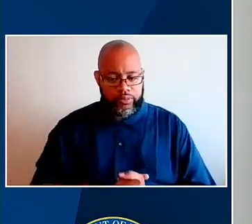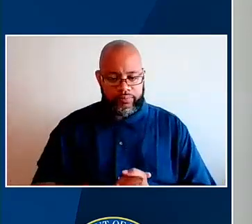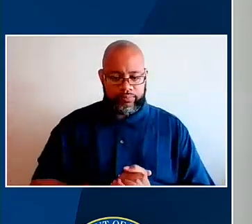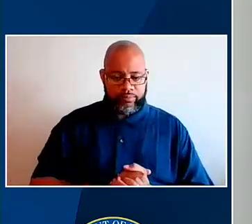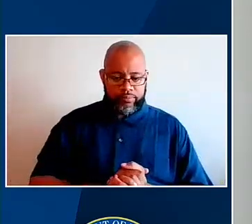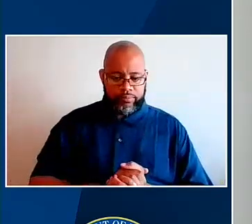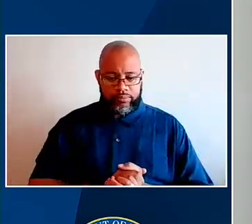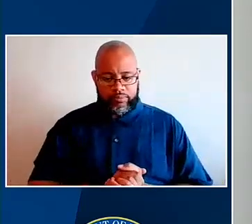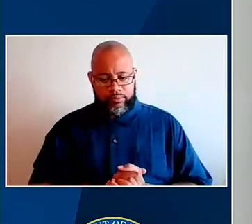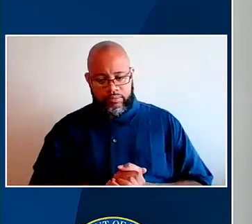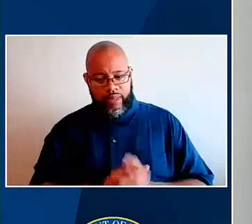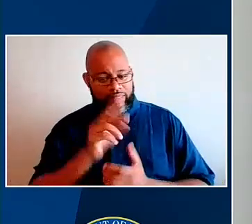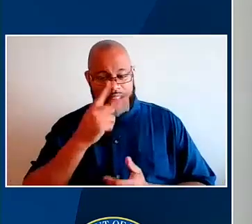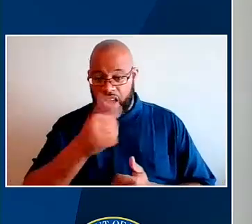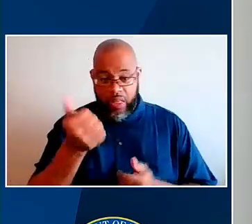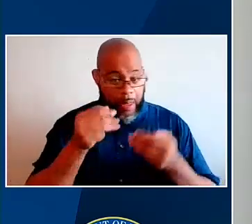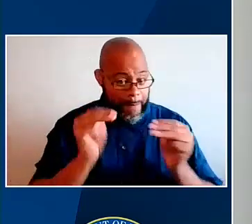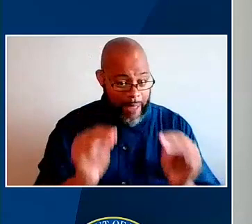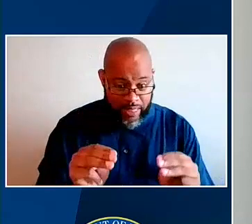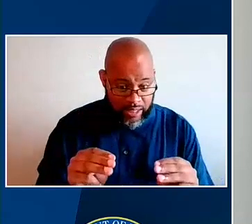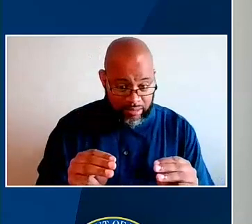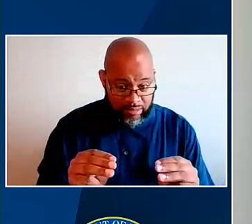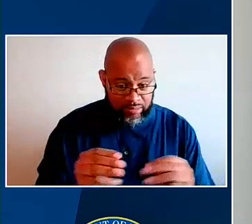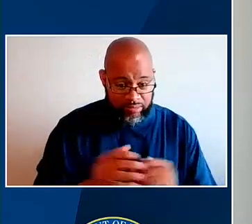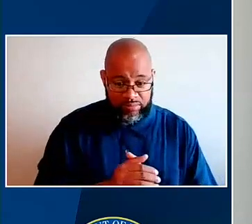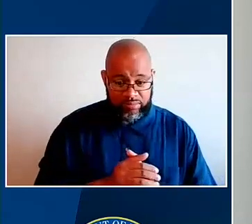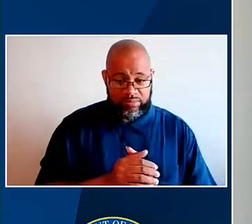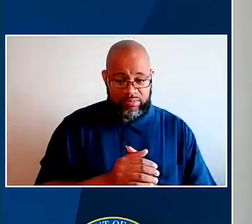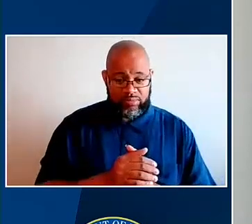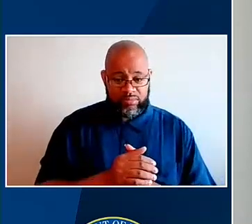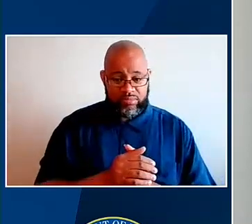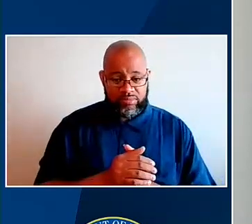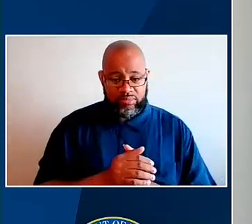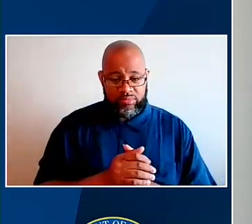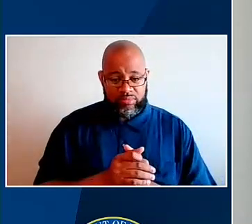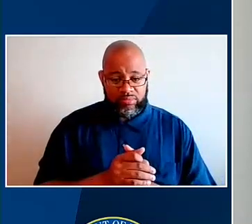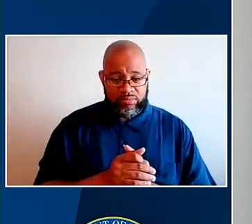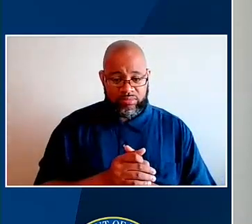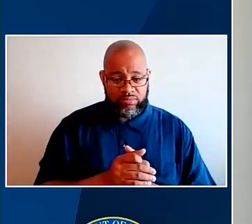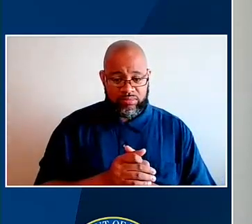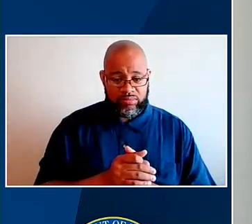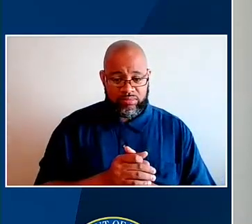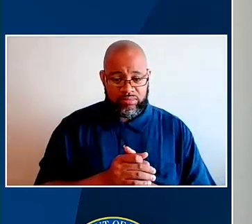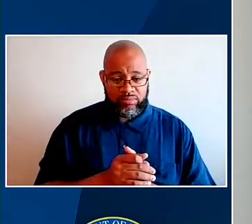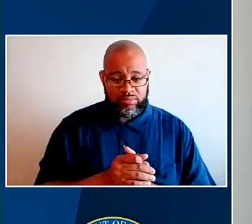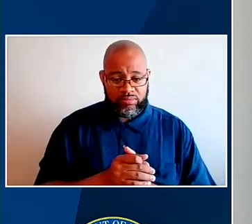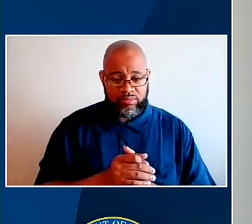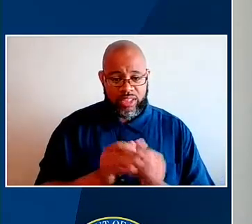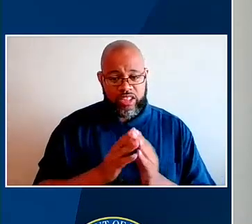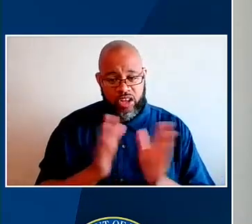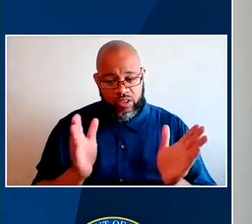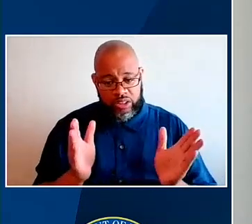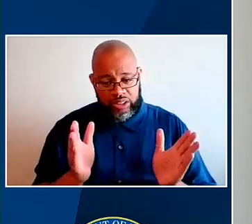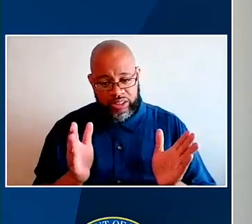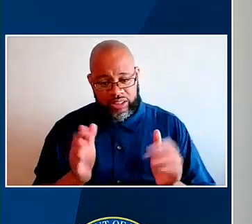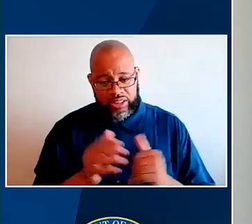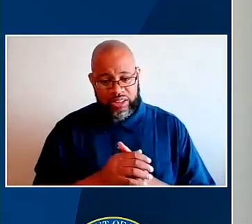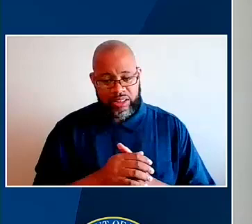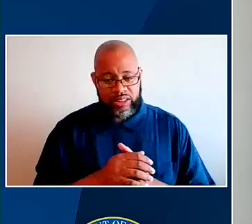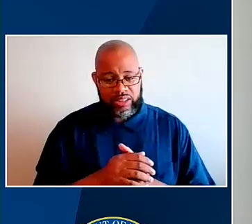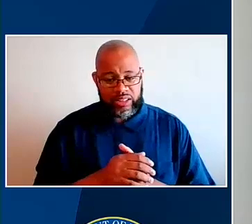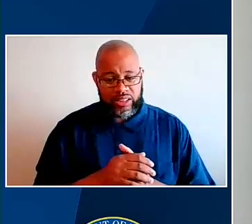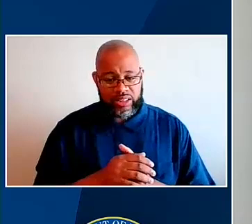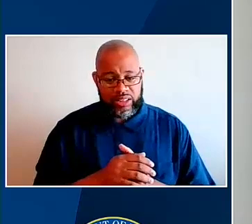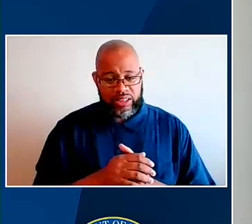never seen another method used. That's not to say that it might not be, but generally that's the school has to,